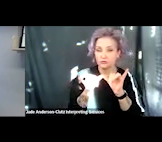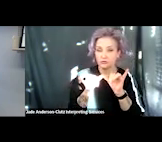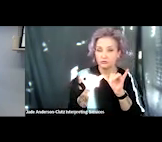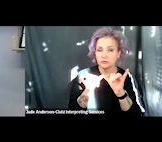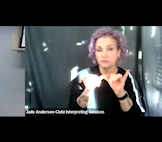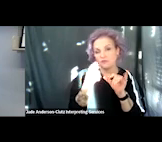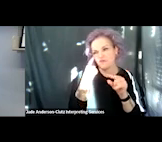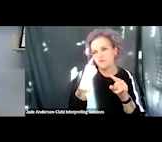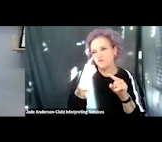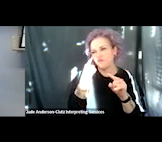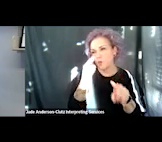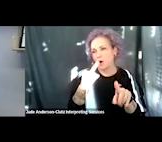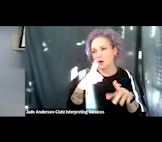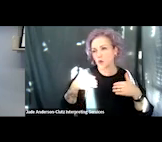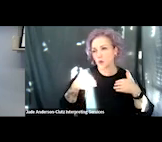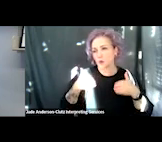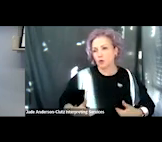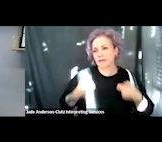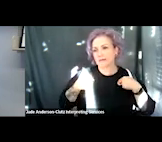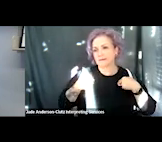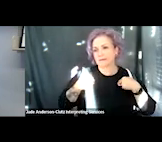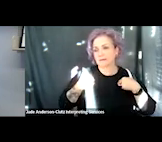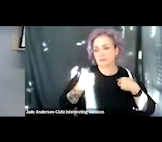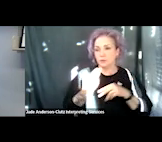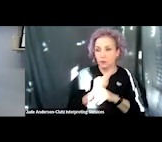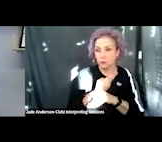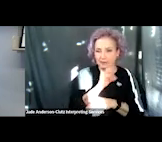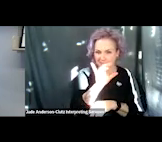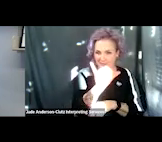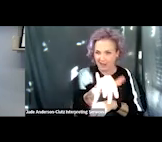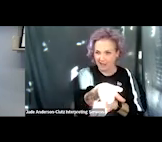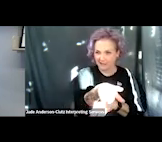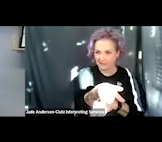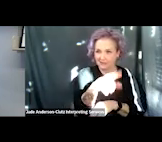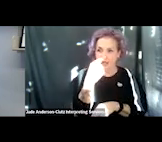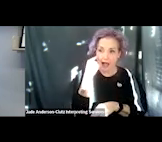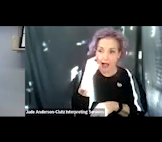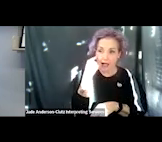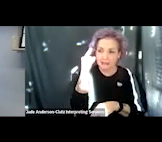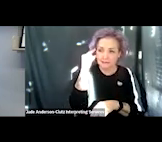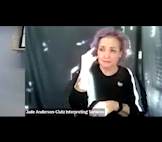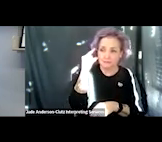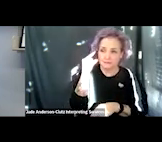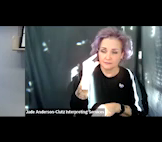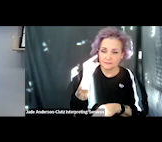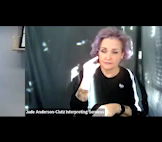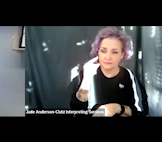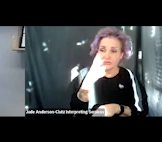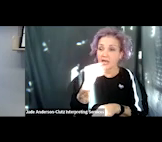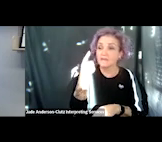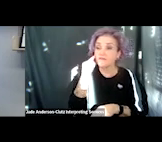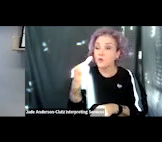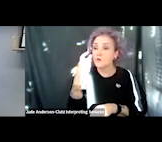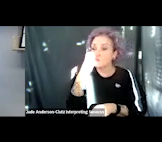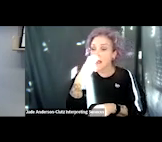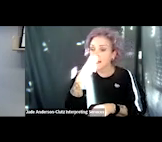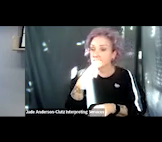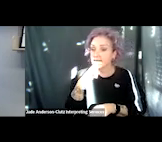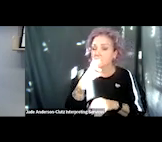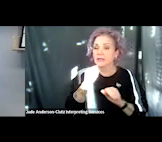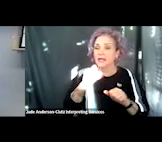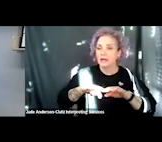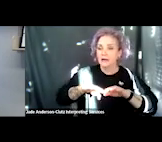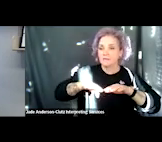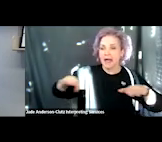and as soon as they startle, we can measure that displacement. So what does this actually tell us? How does this allow us to measure